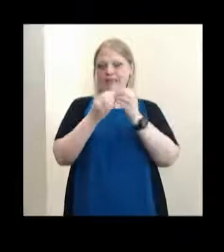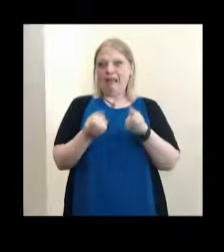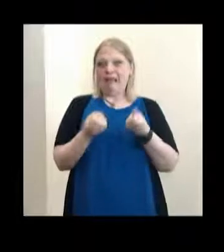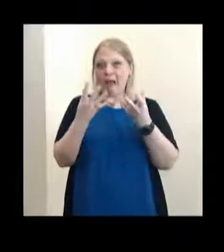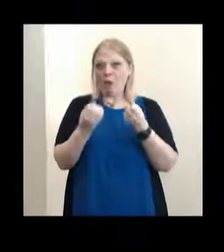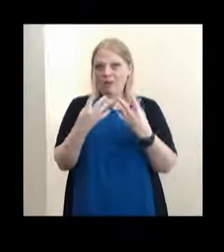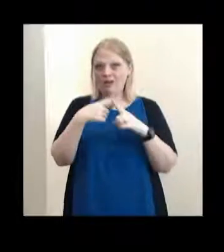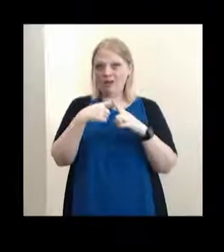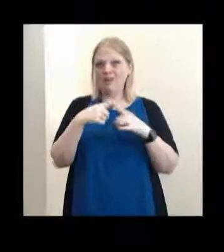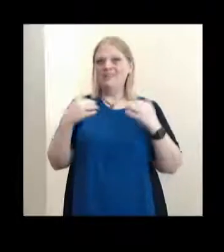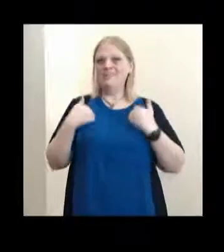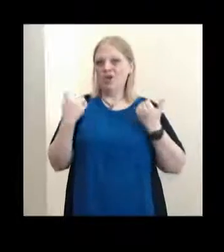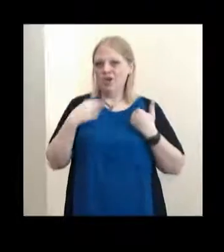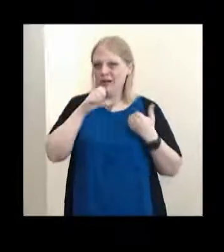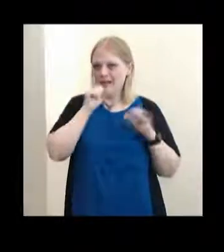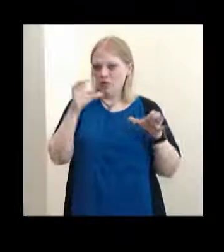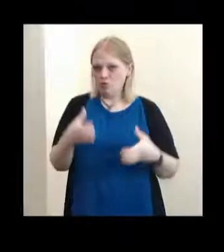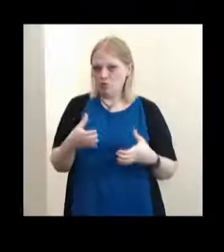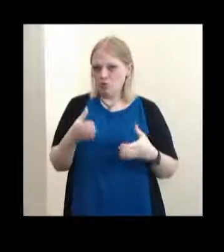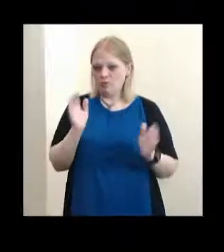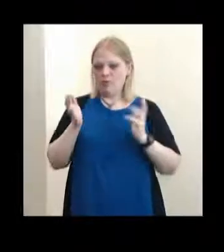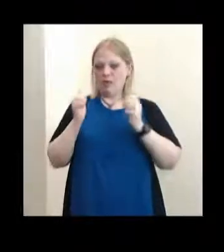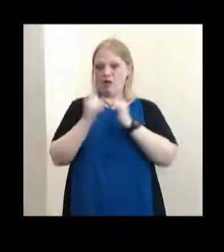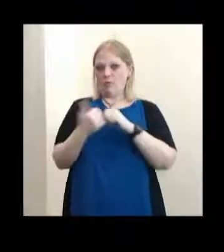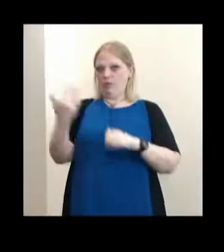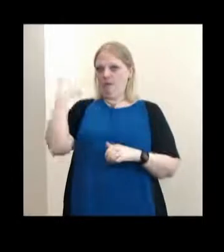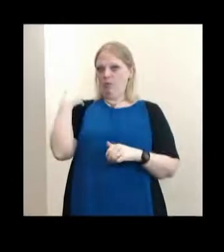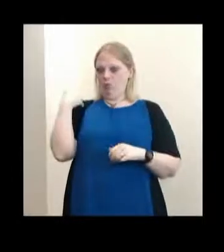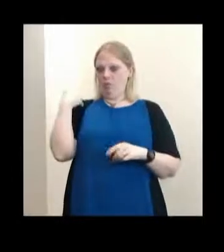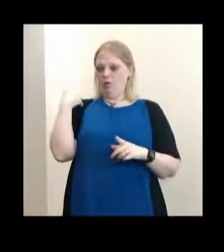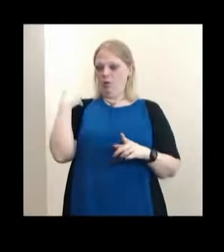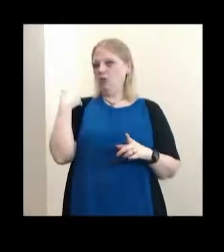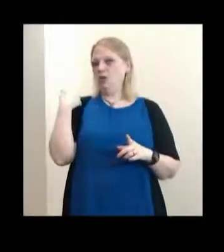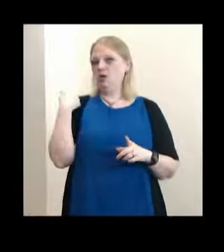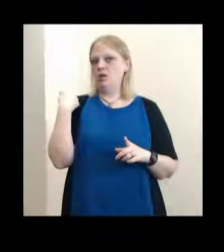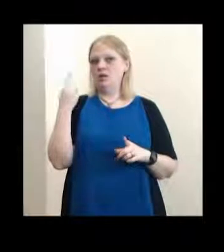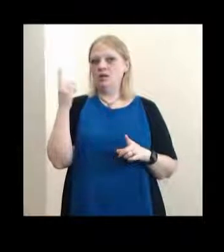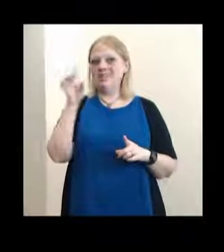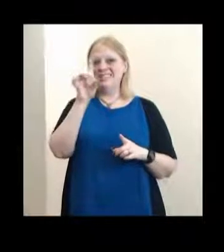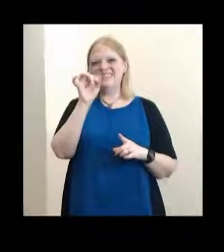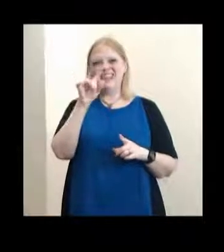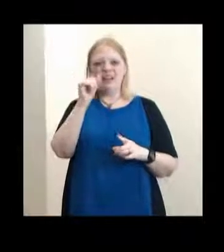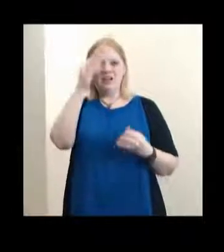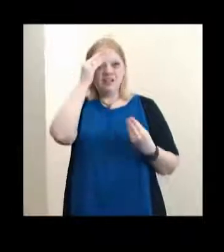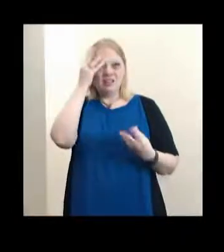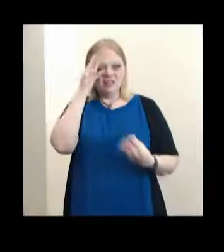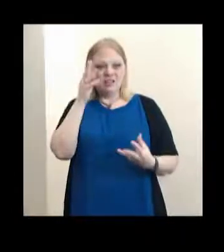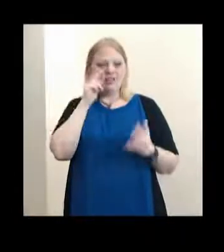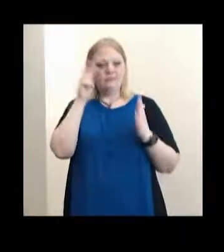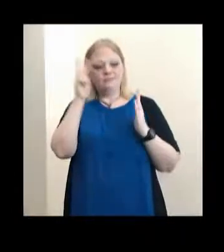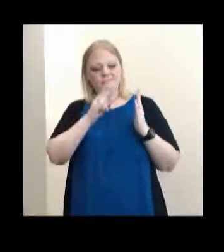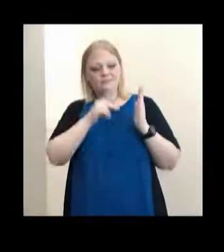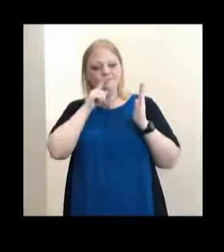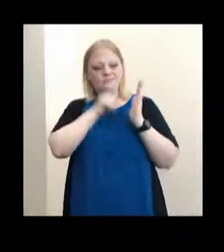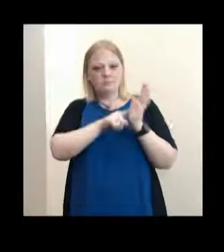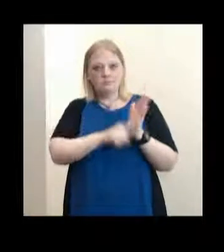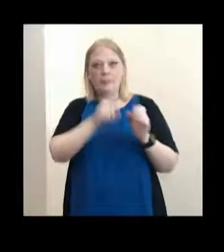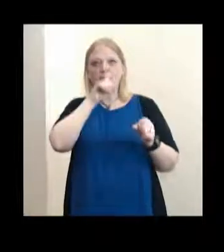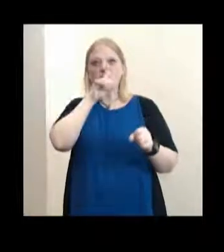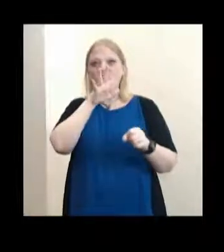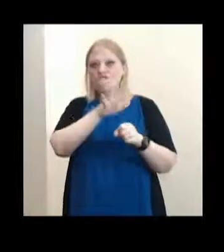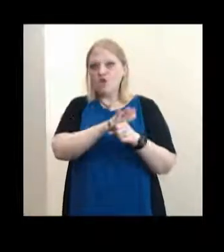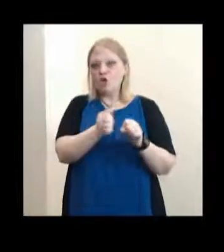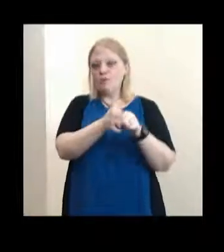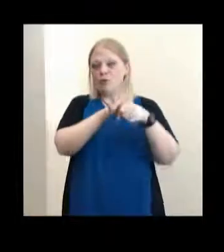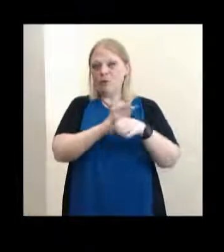in the younger age groups as opposed to what we've seen in the past, these are data looking at confirmed COVID-19